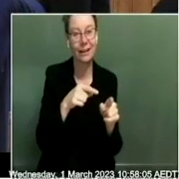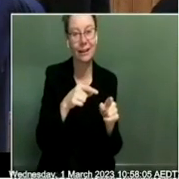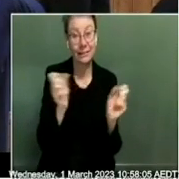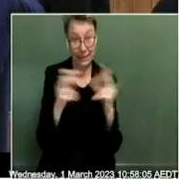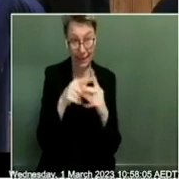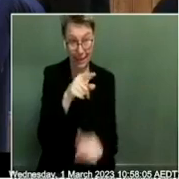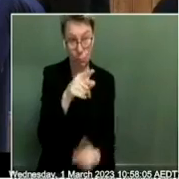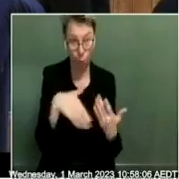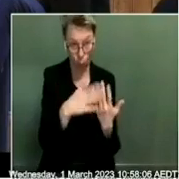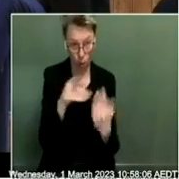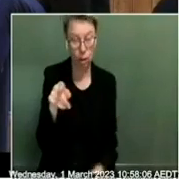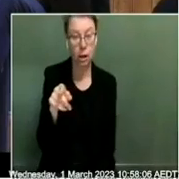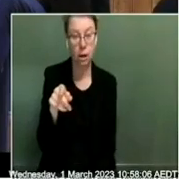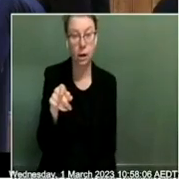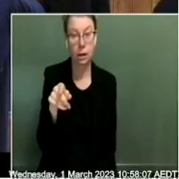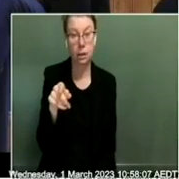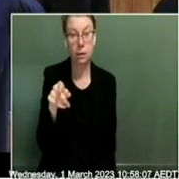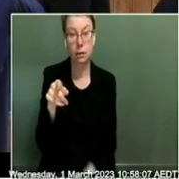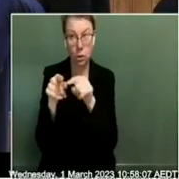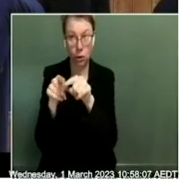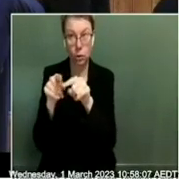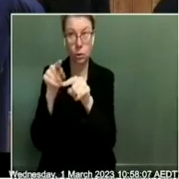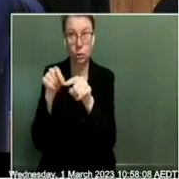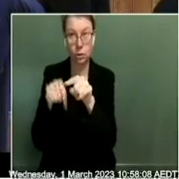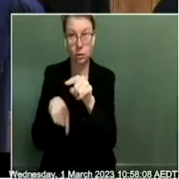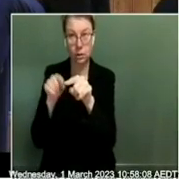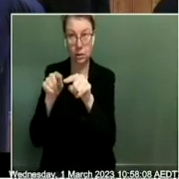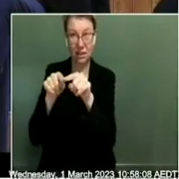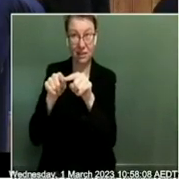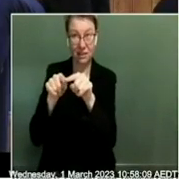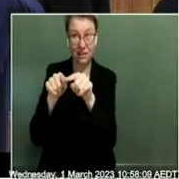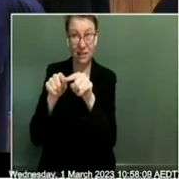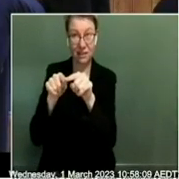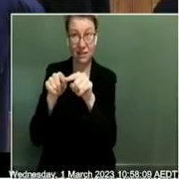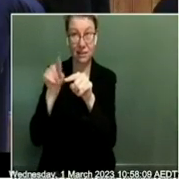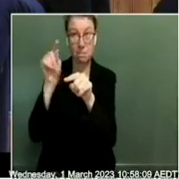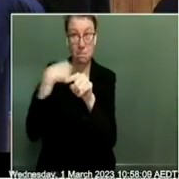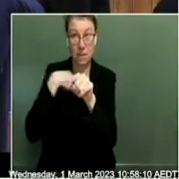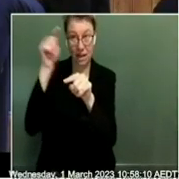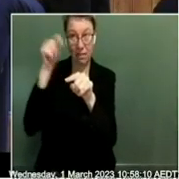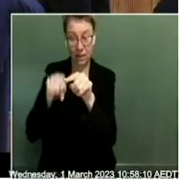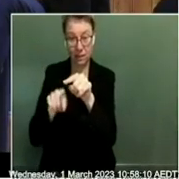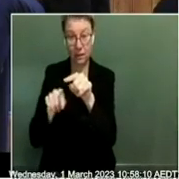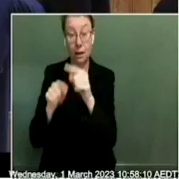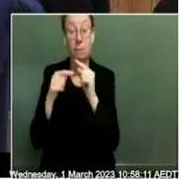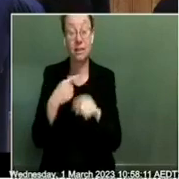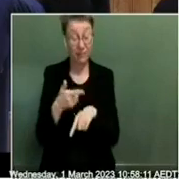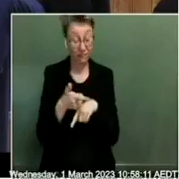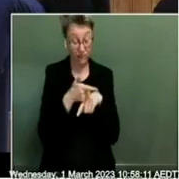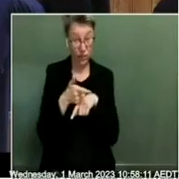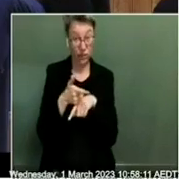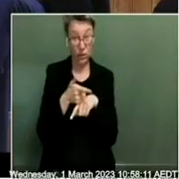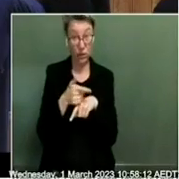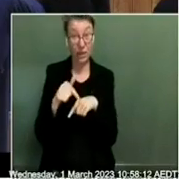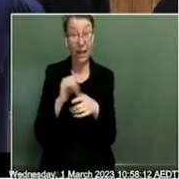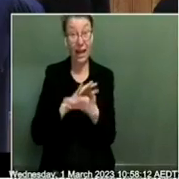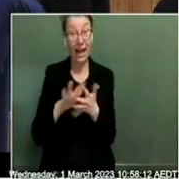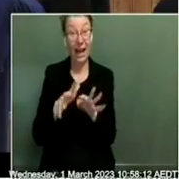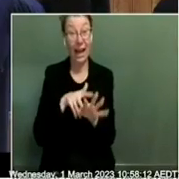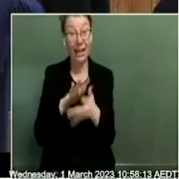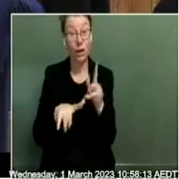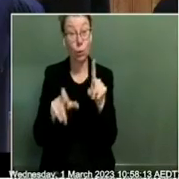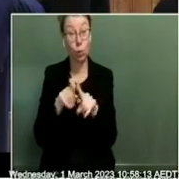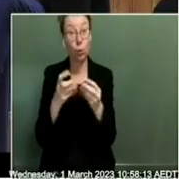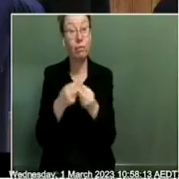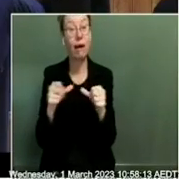But then we've got video footage of us here in Haywood with Auntie Emma and family, and we know that